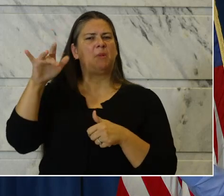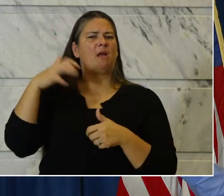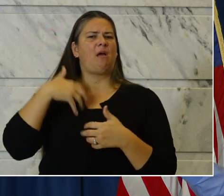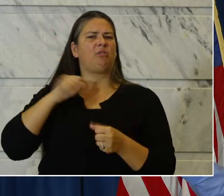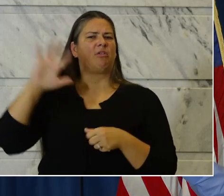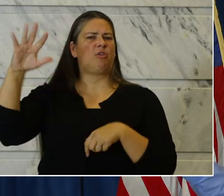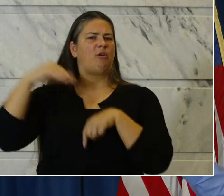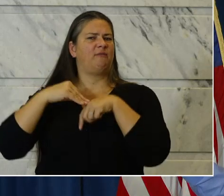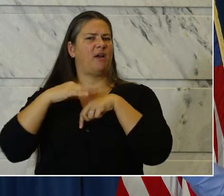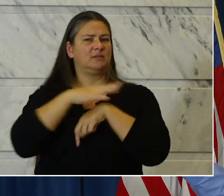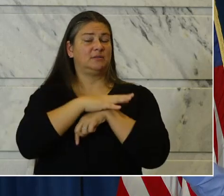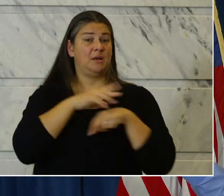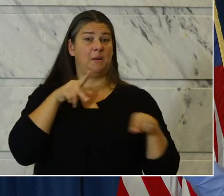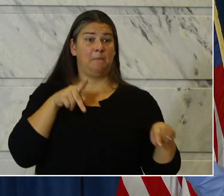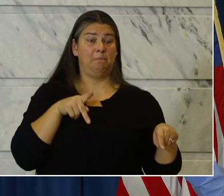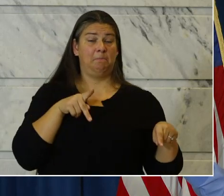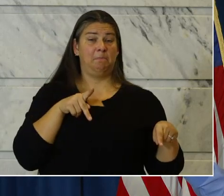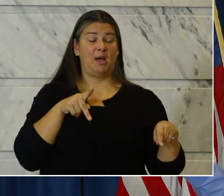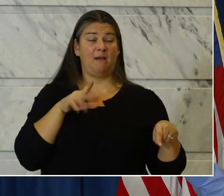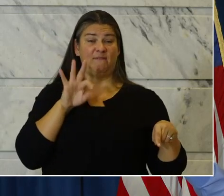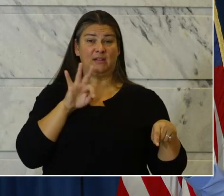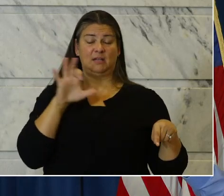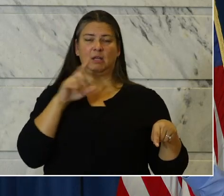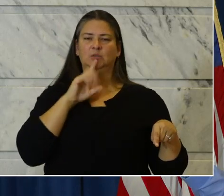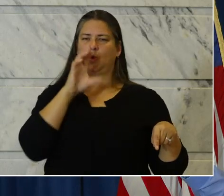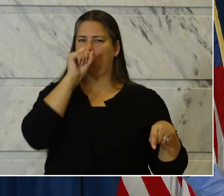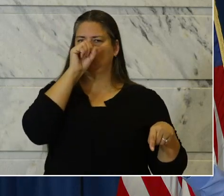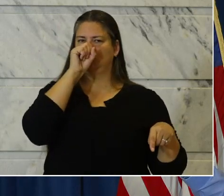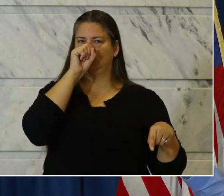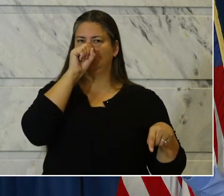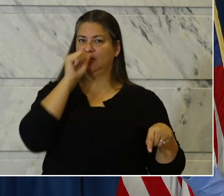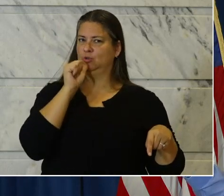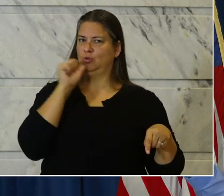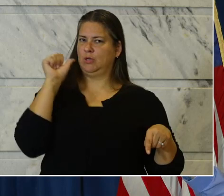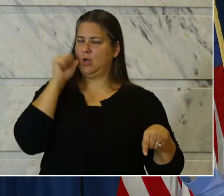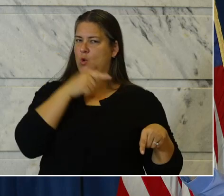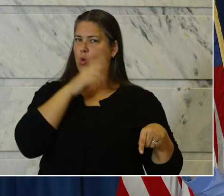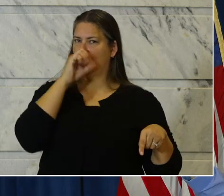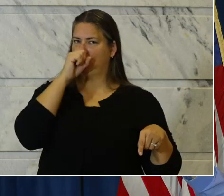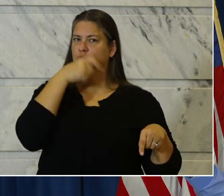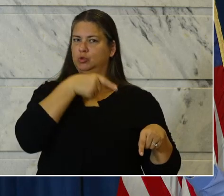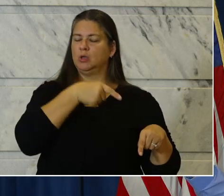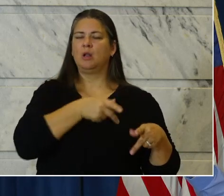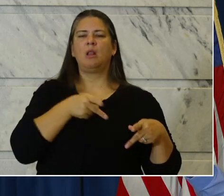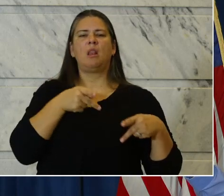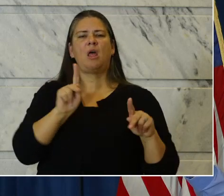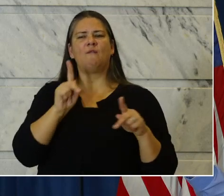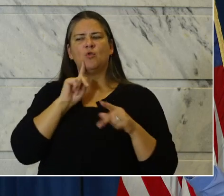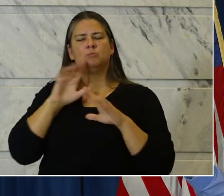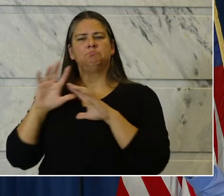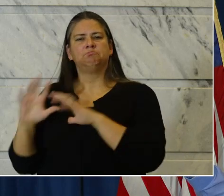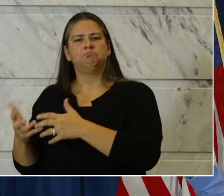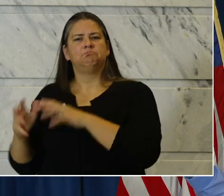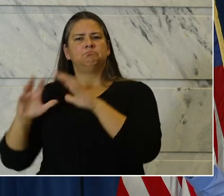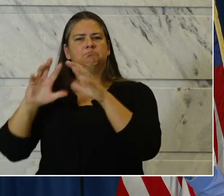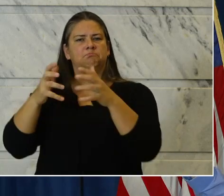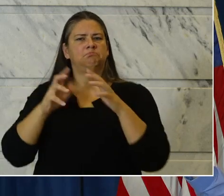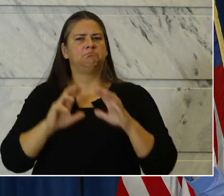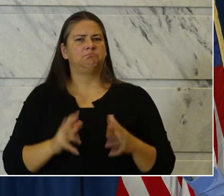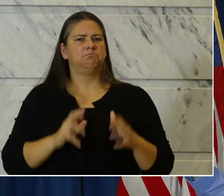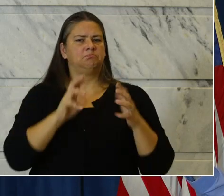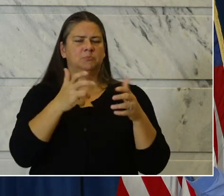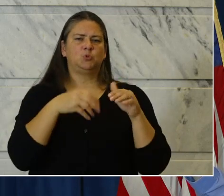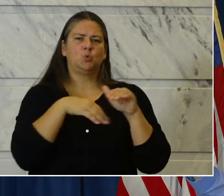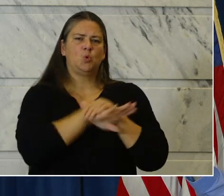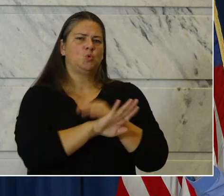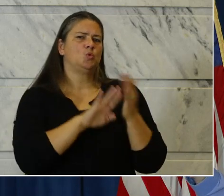Fayette County is currently orange as of yesterday, which allows for targeted groups to come into school. So